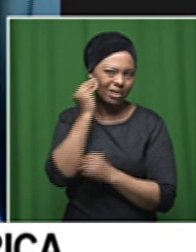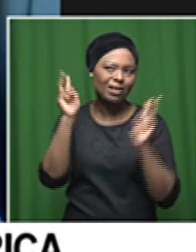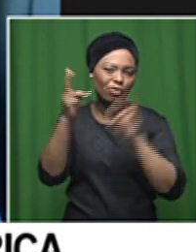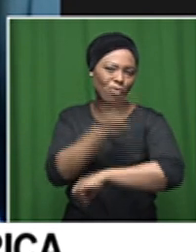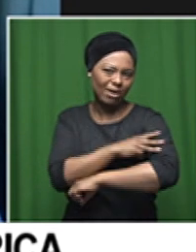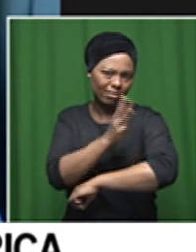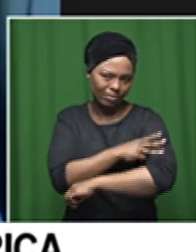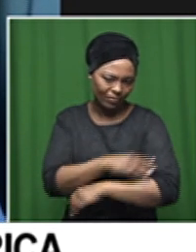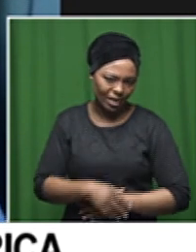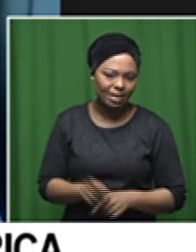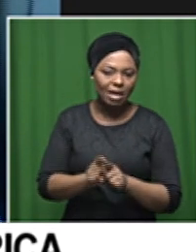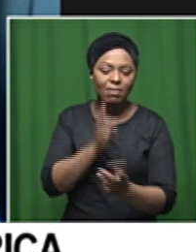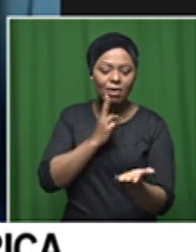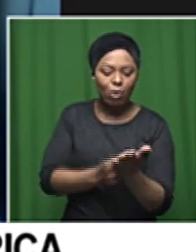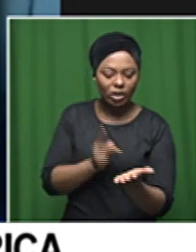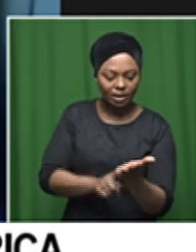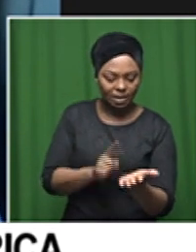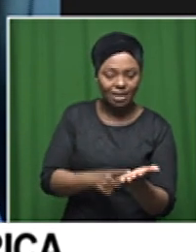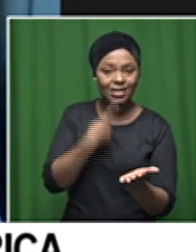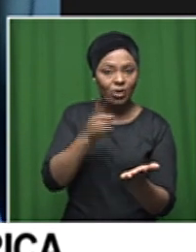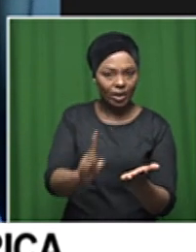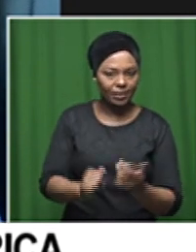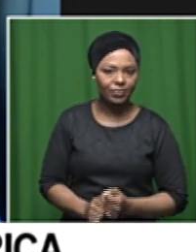the Richidze report where they say, for instance,